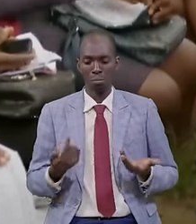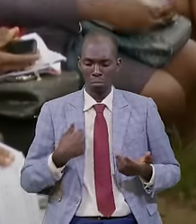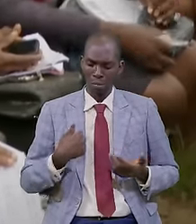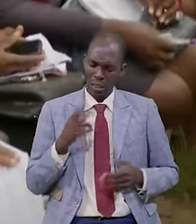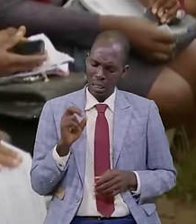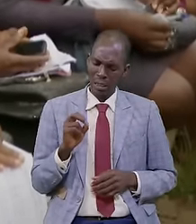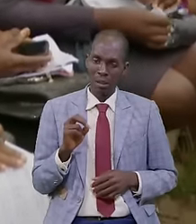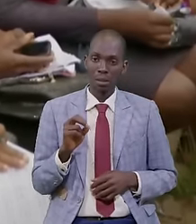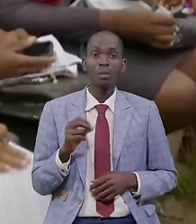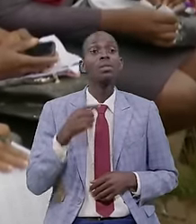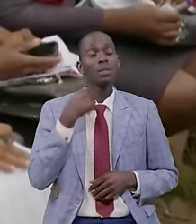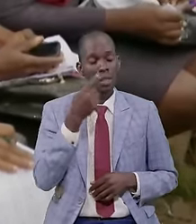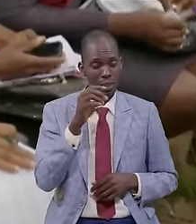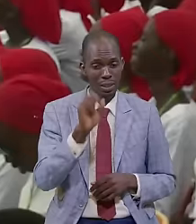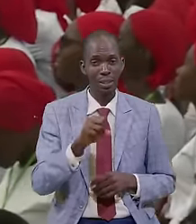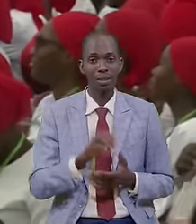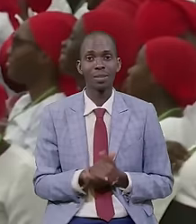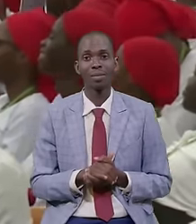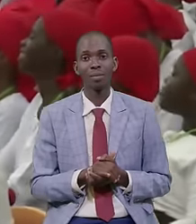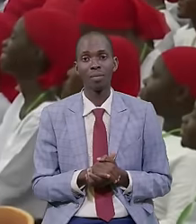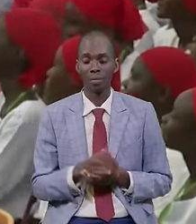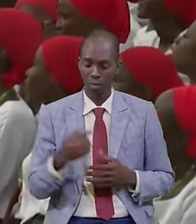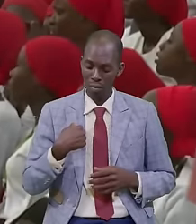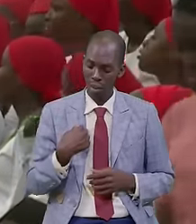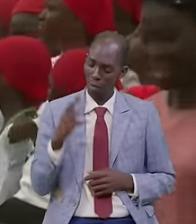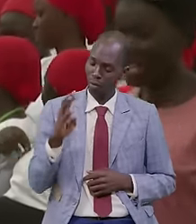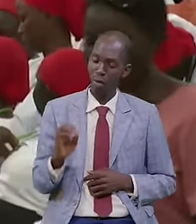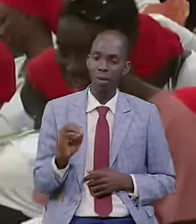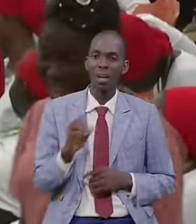say yes. At 40, say,